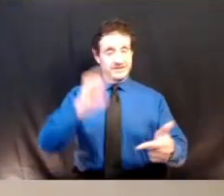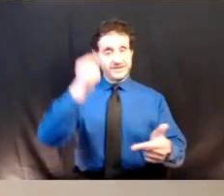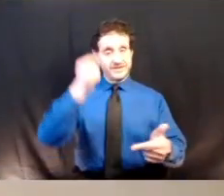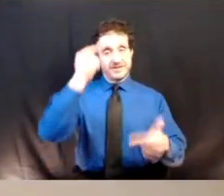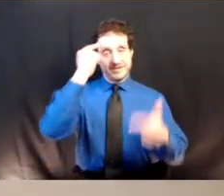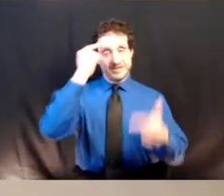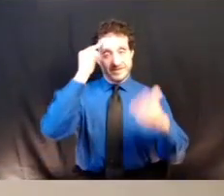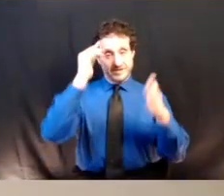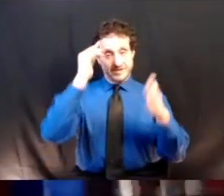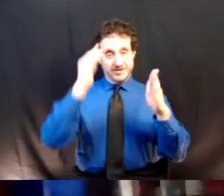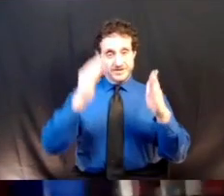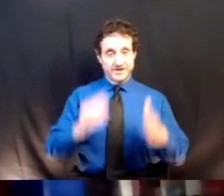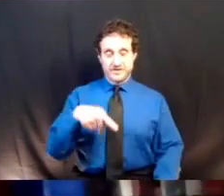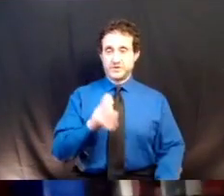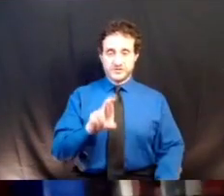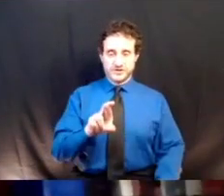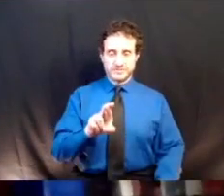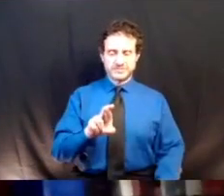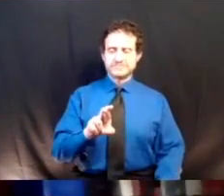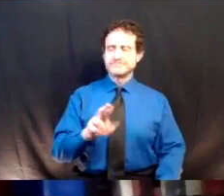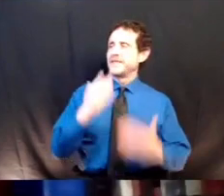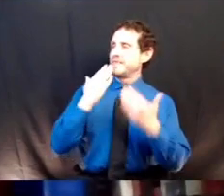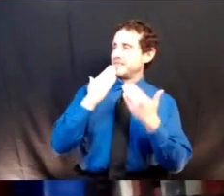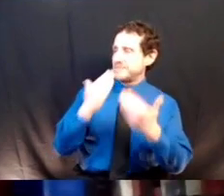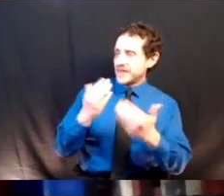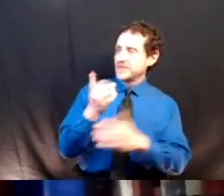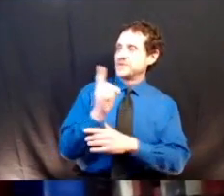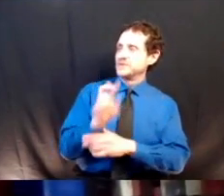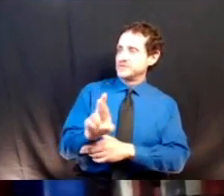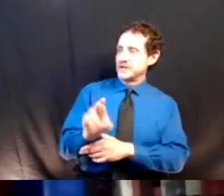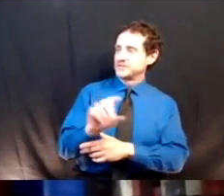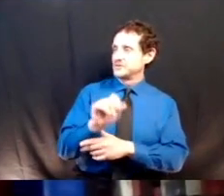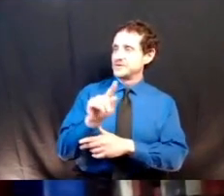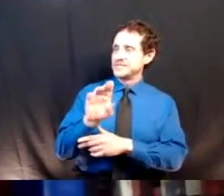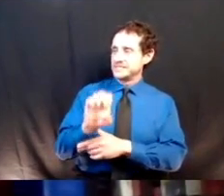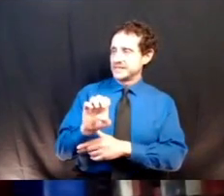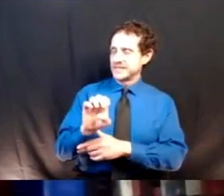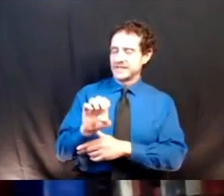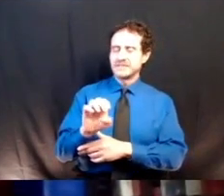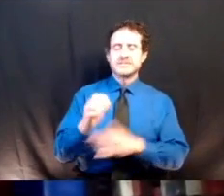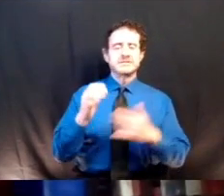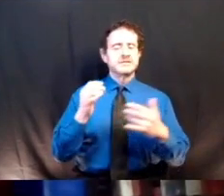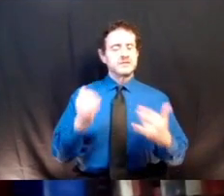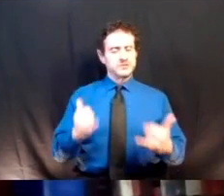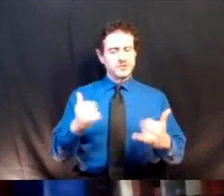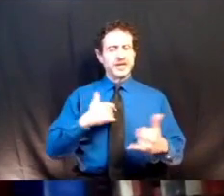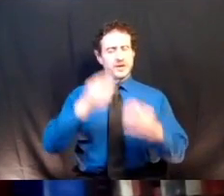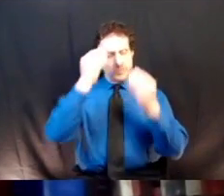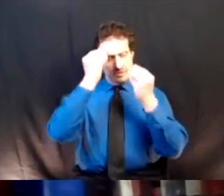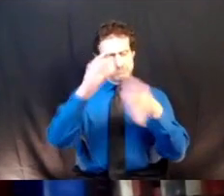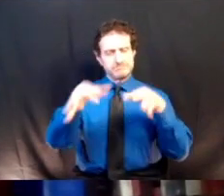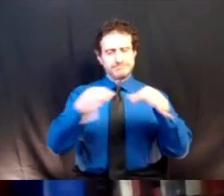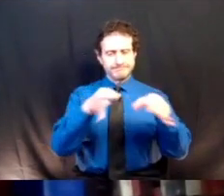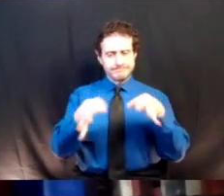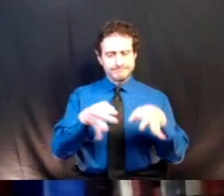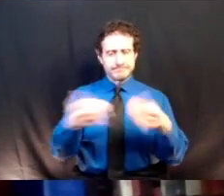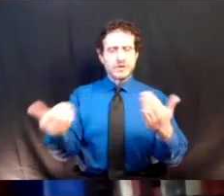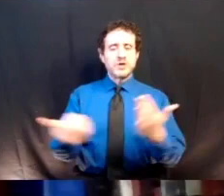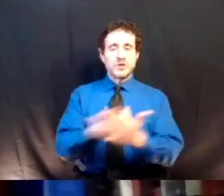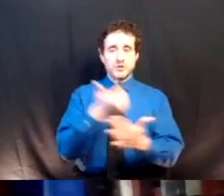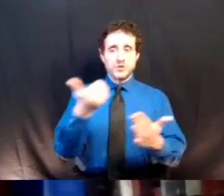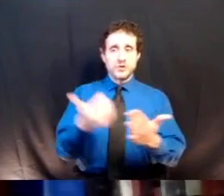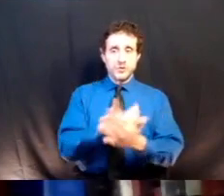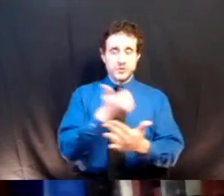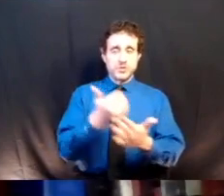Thank you very much, Dr. Ezike. I want to bring everyone up to date today on the new pandemic